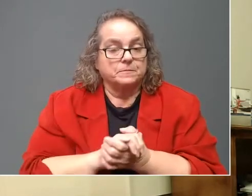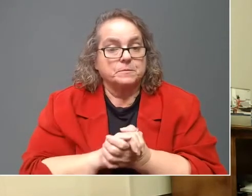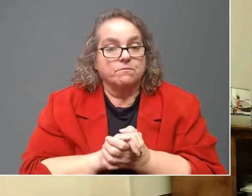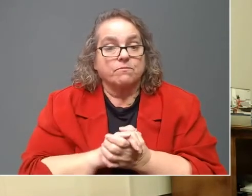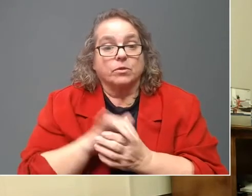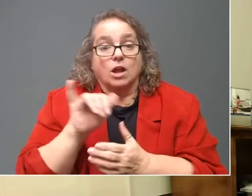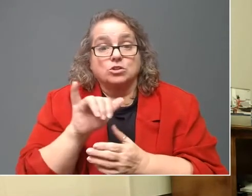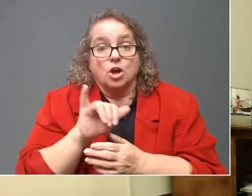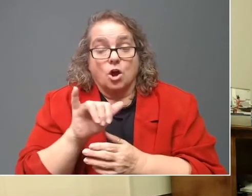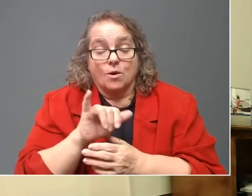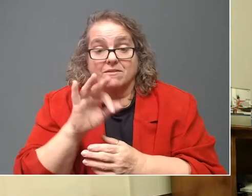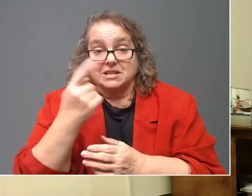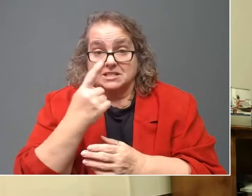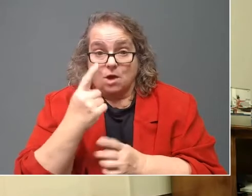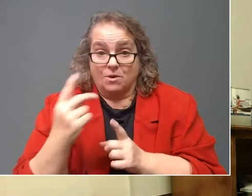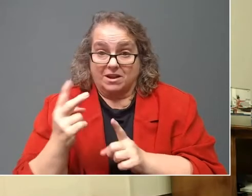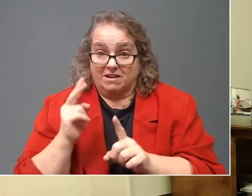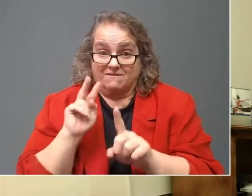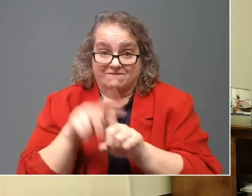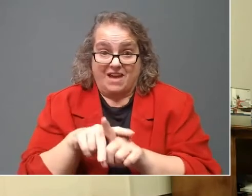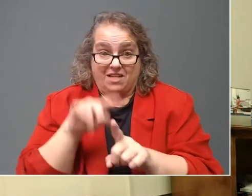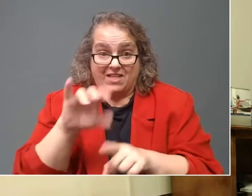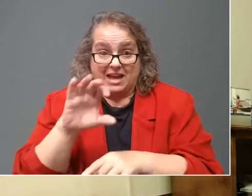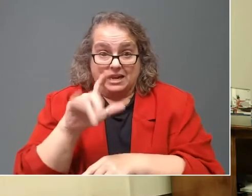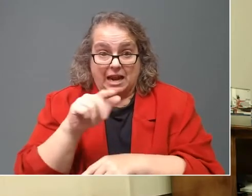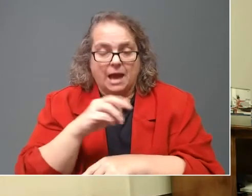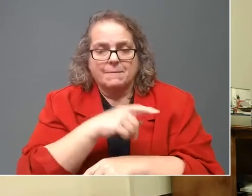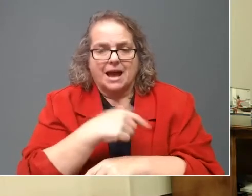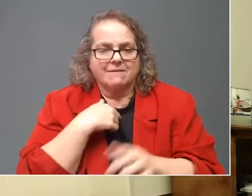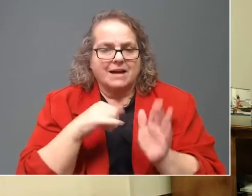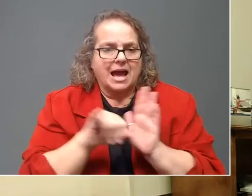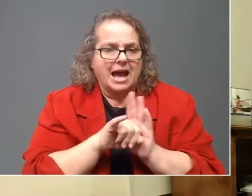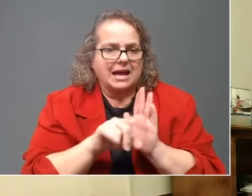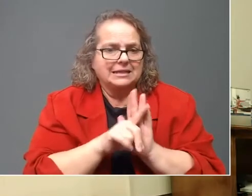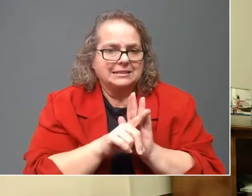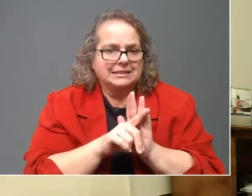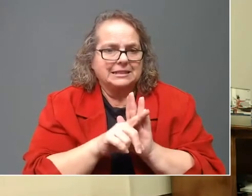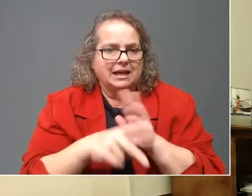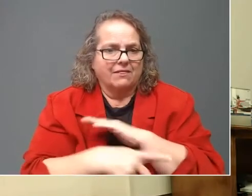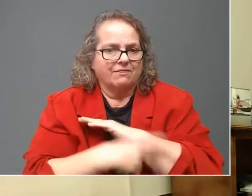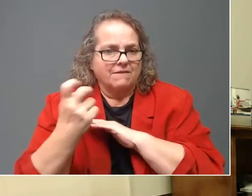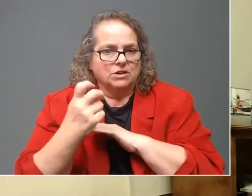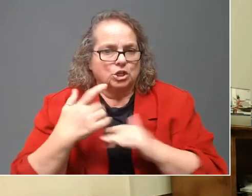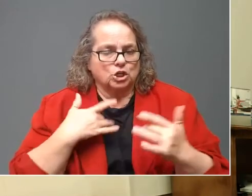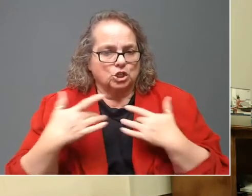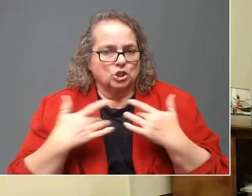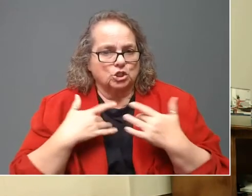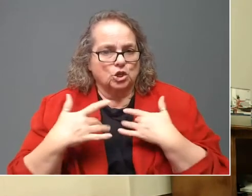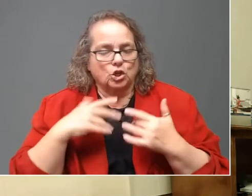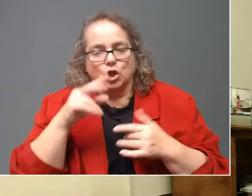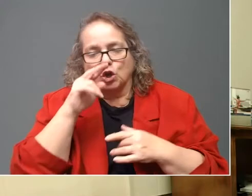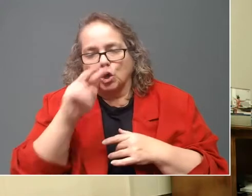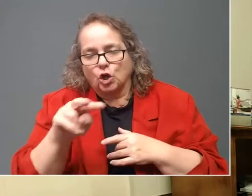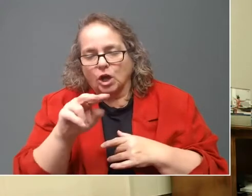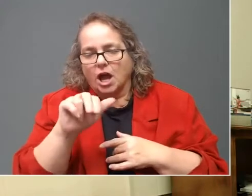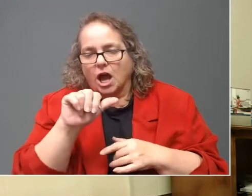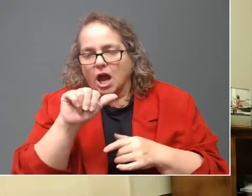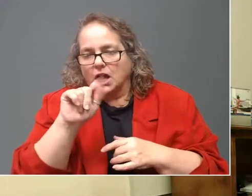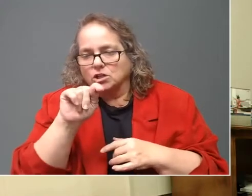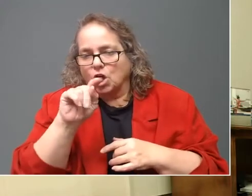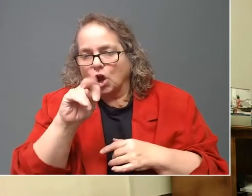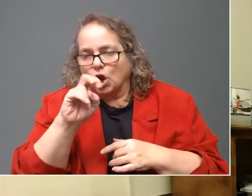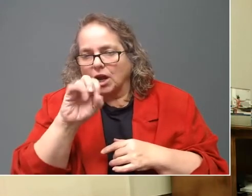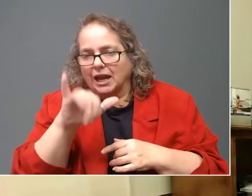file those claims, obviously there's an identity theft concern. You can check out the resources on the Attorney General's website. It gives lots of